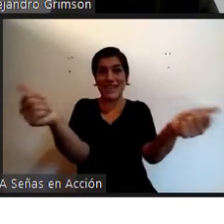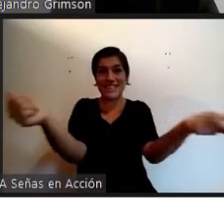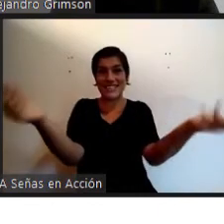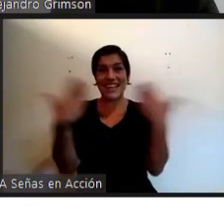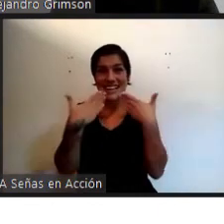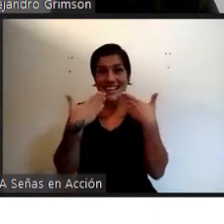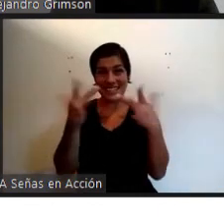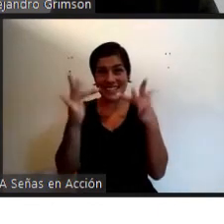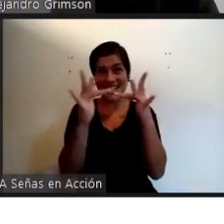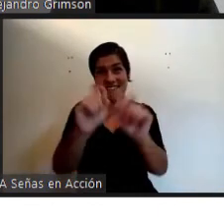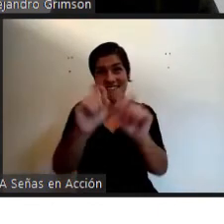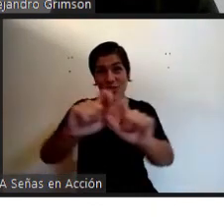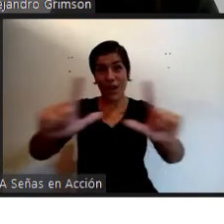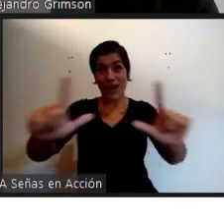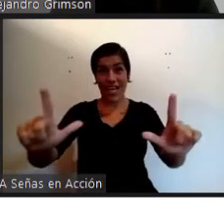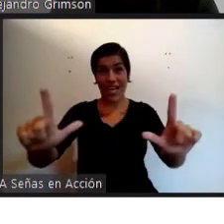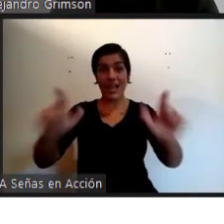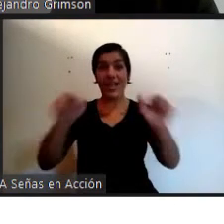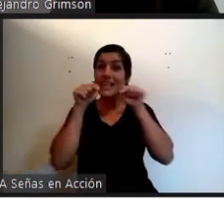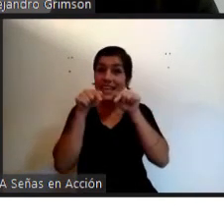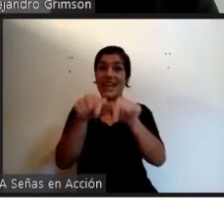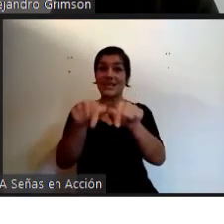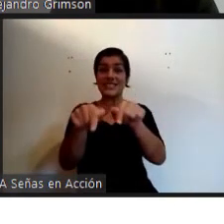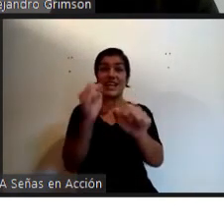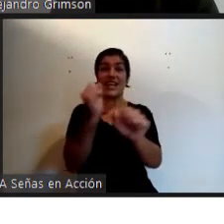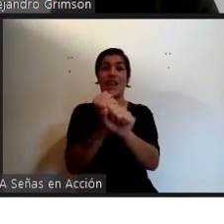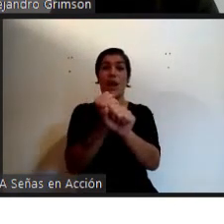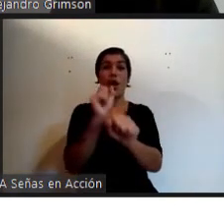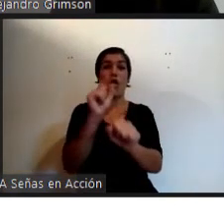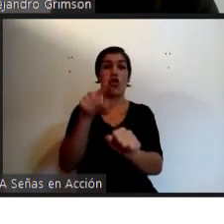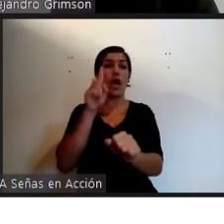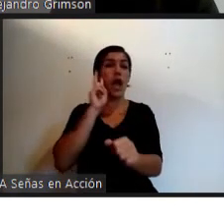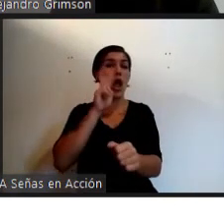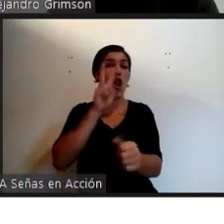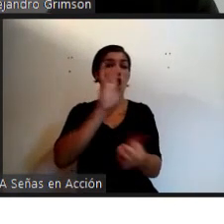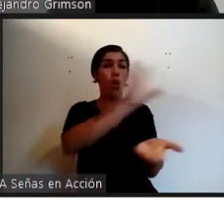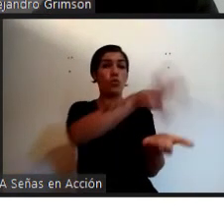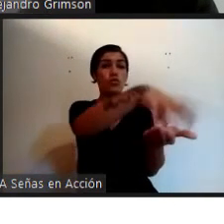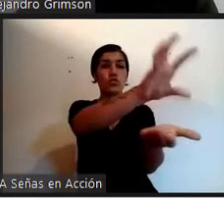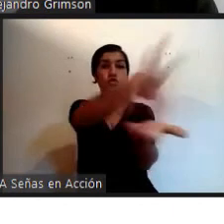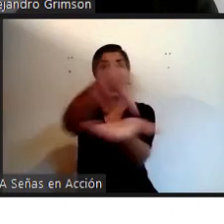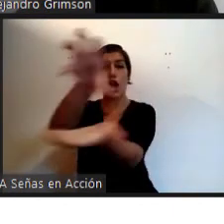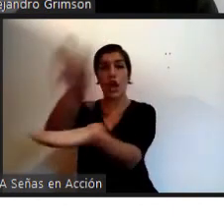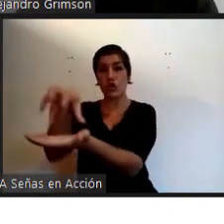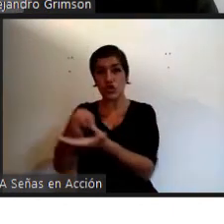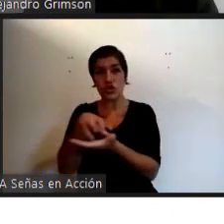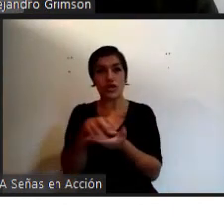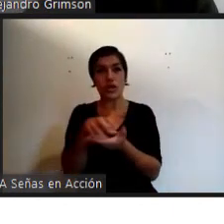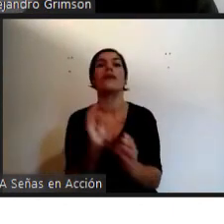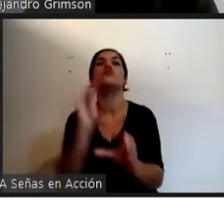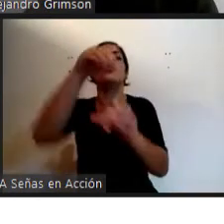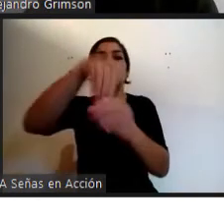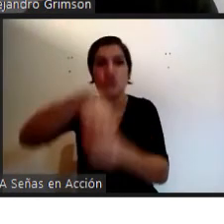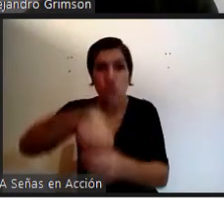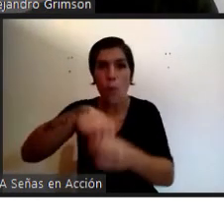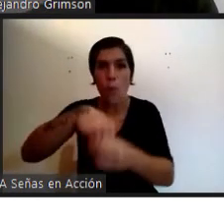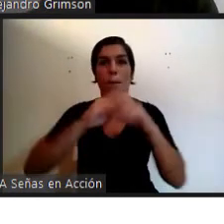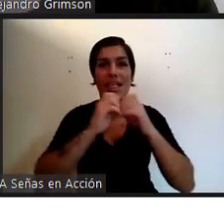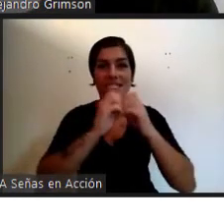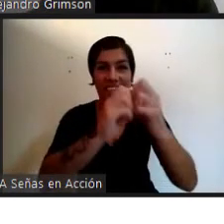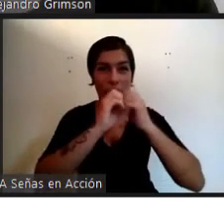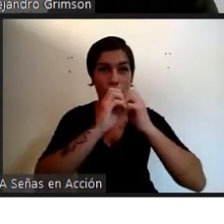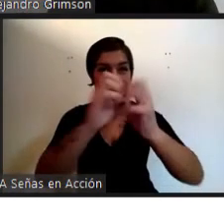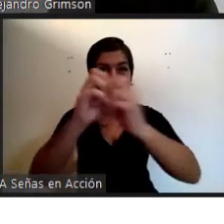this initiative of museums having discussions such as the one I saw last time with